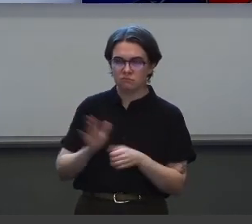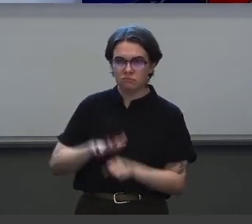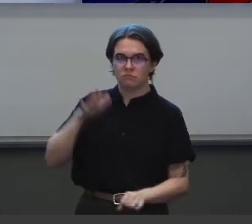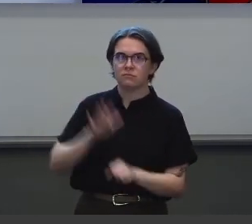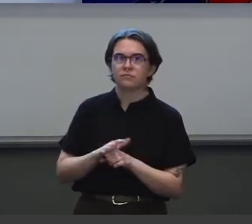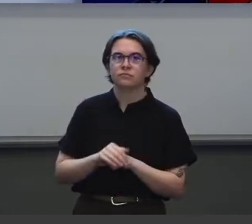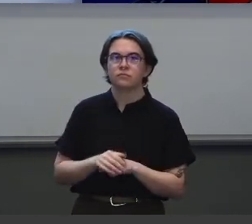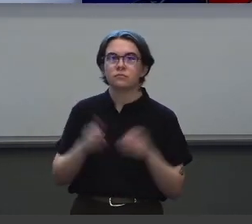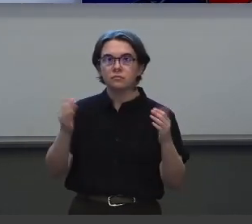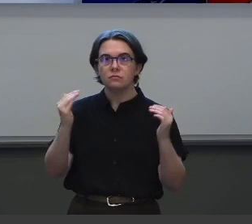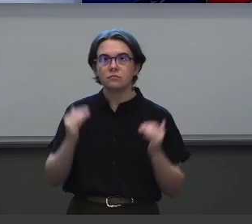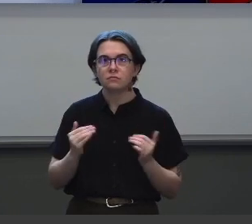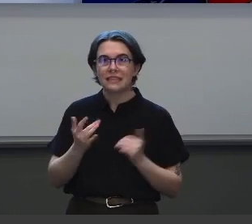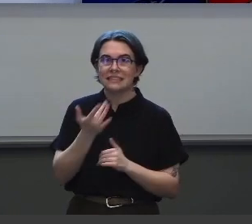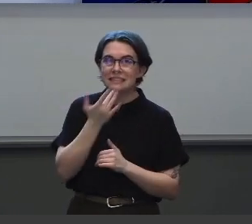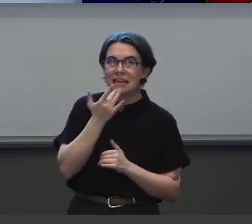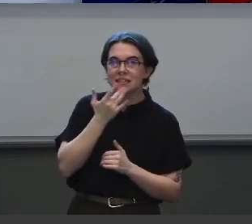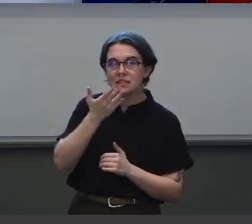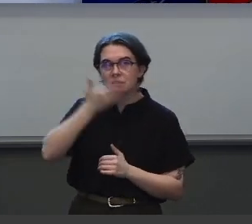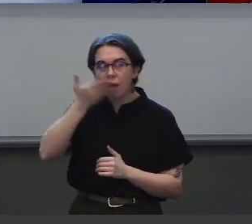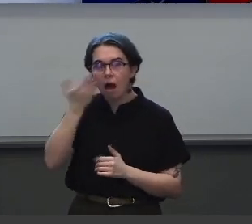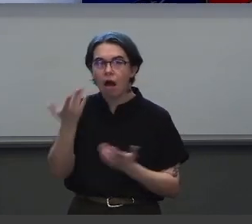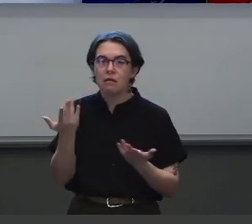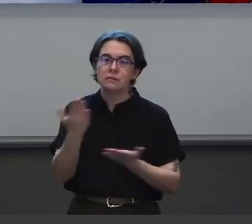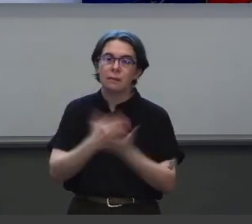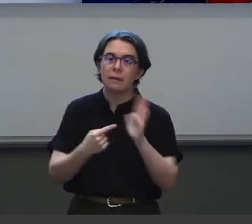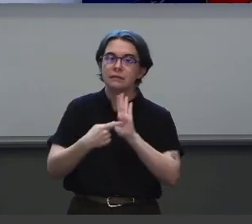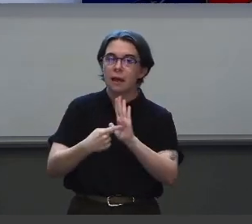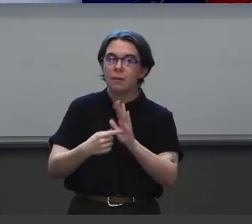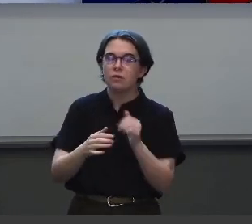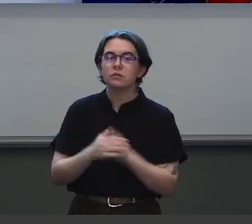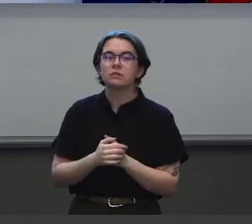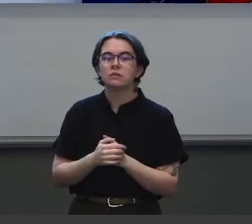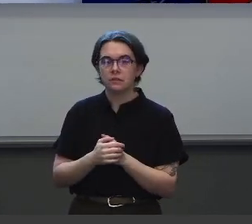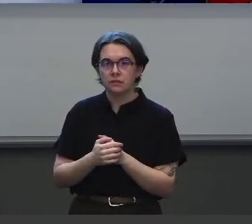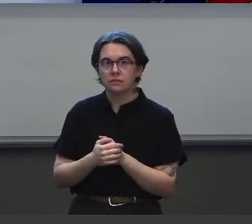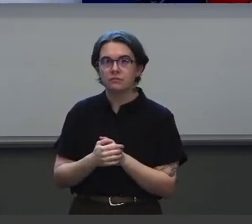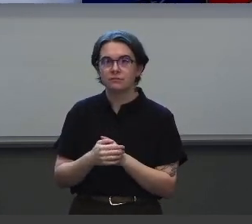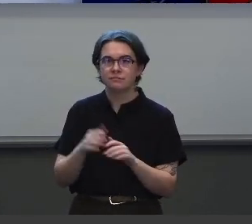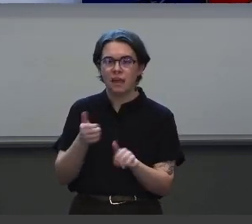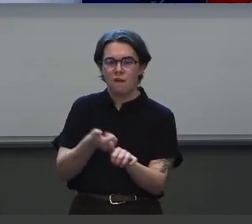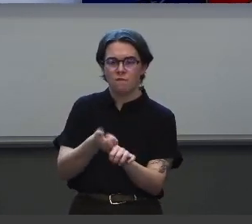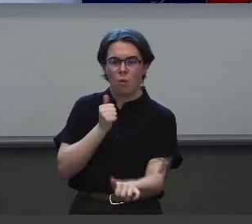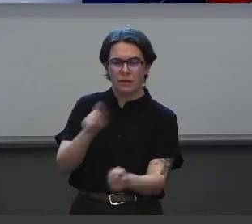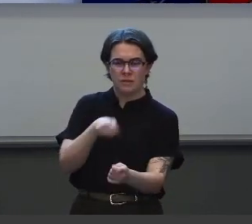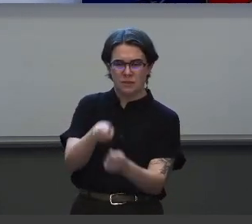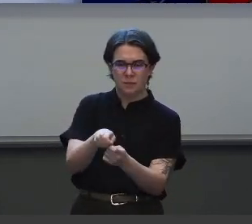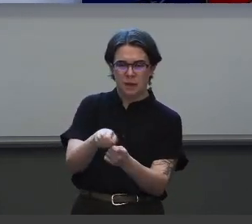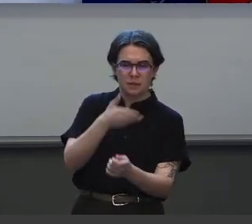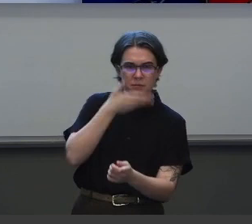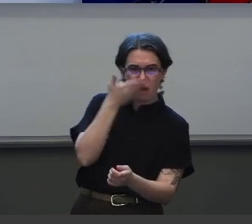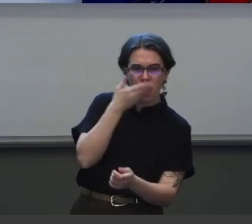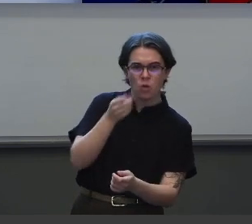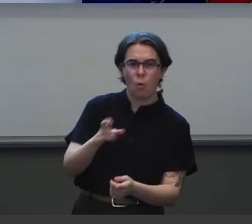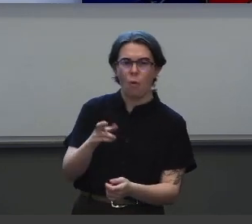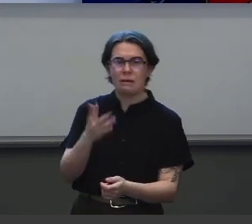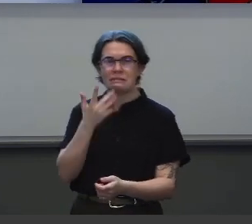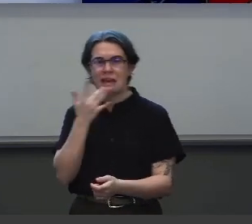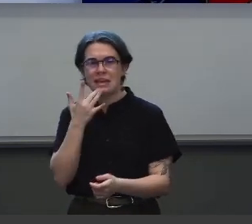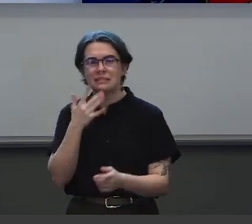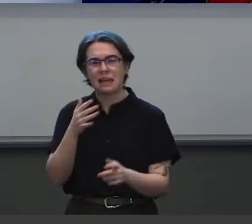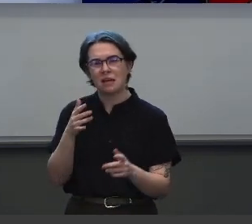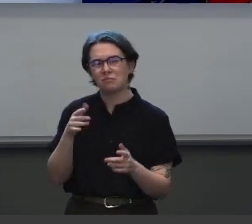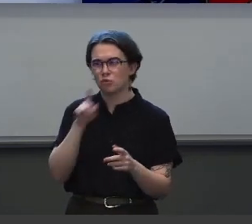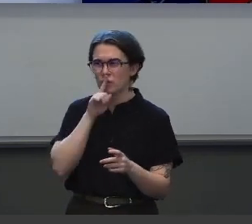Considering taste and smell, some of the questions included are avoid certain tastes or food smells that are typically part of a child's